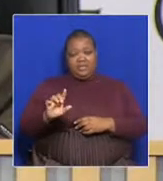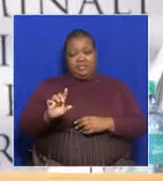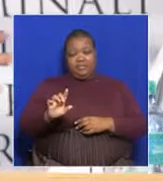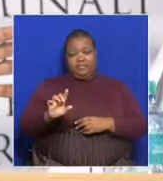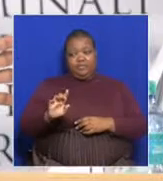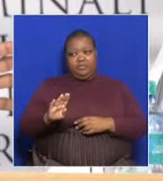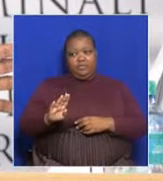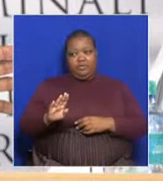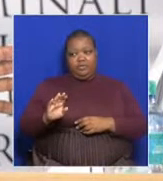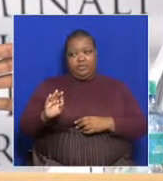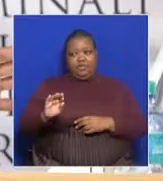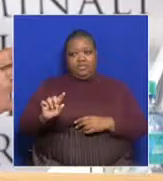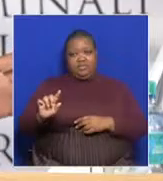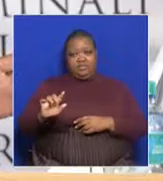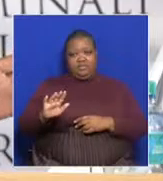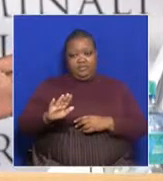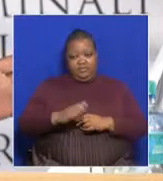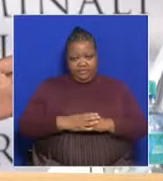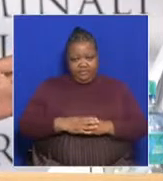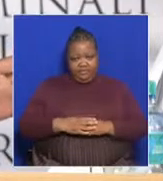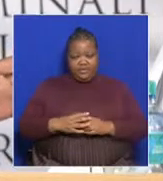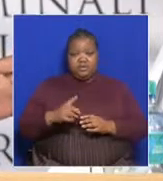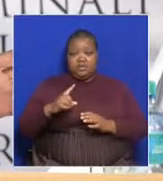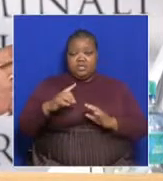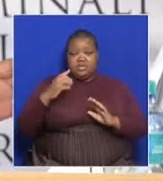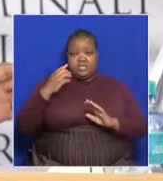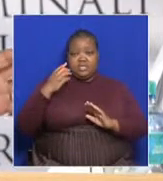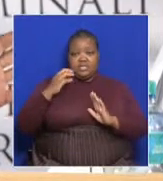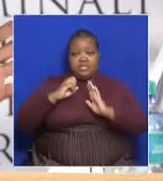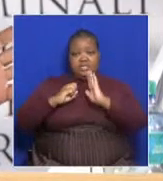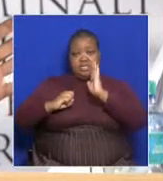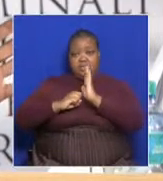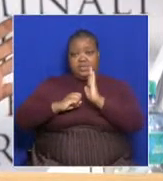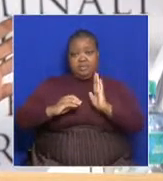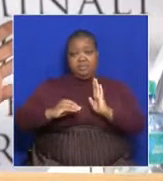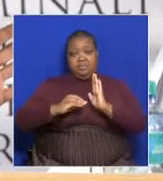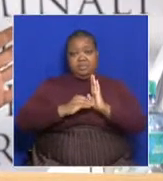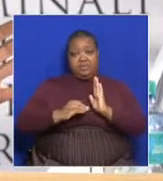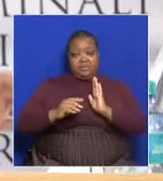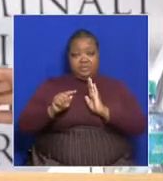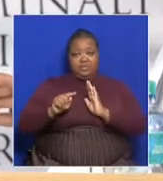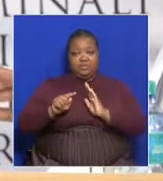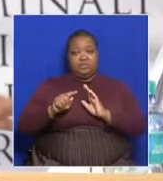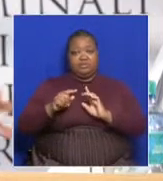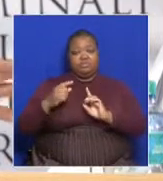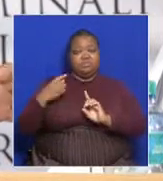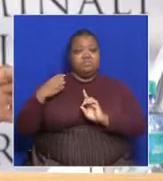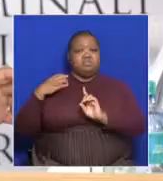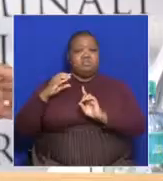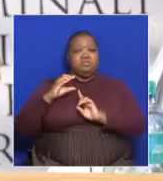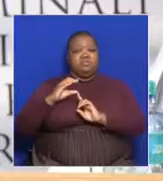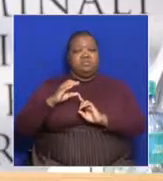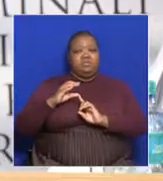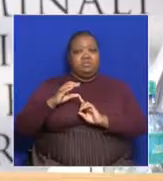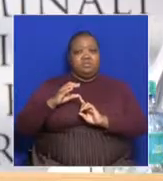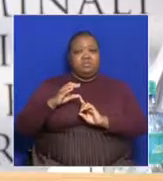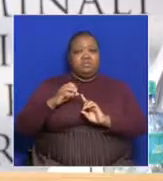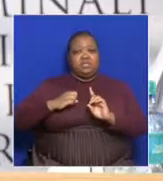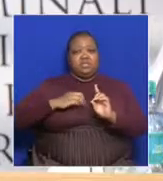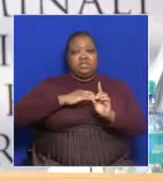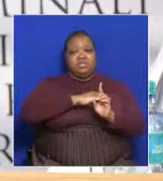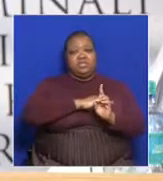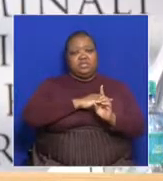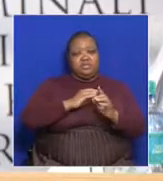You give that detail in your statement, and you say you deduce that one of the staff members had resealed it. Is